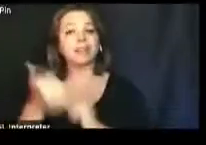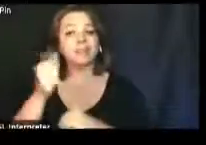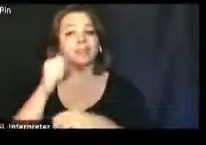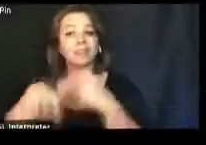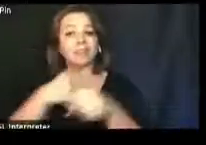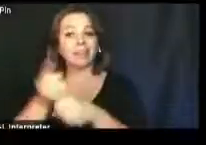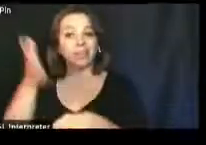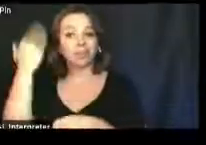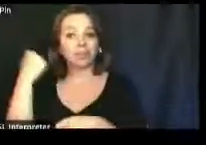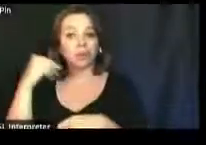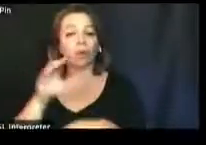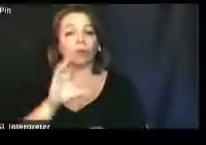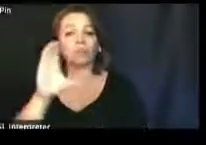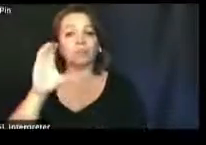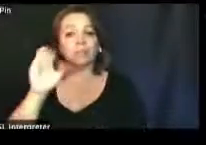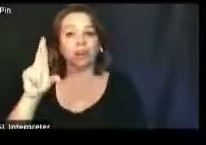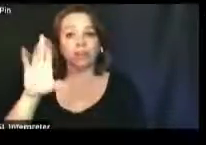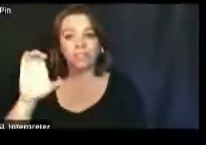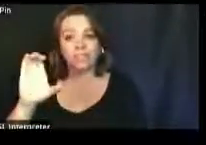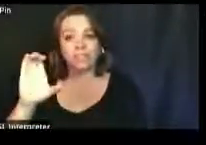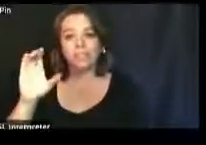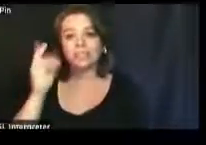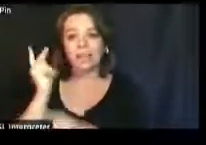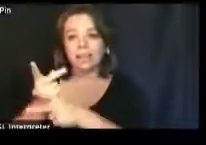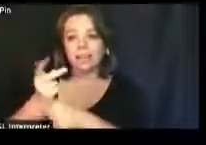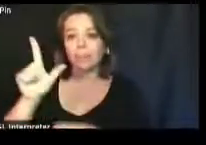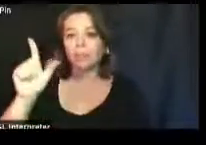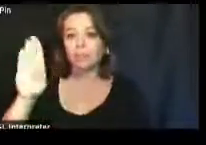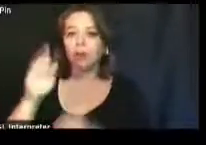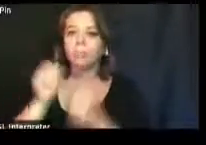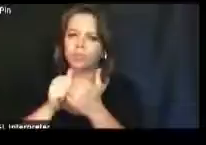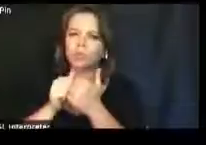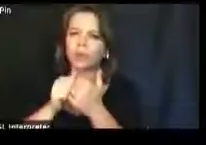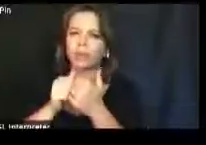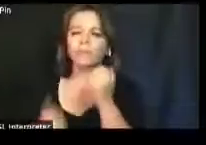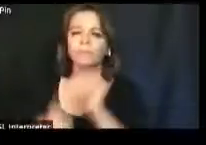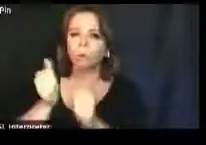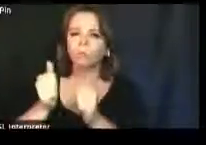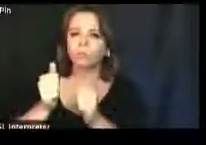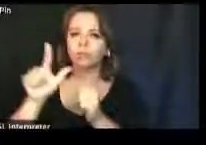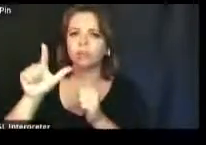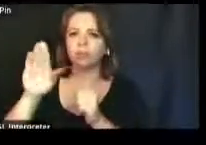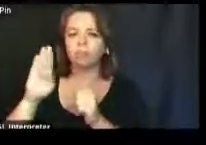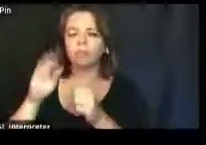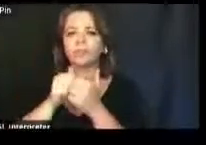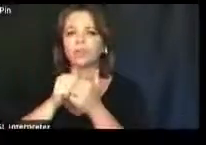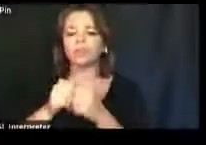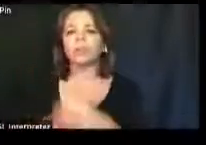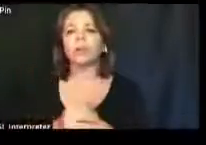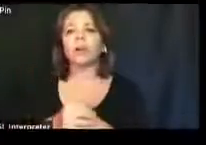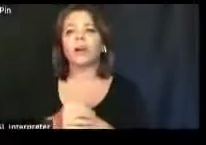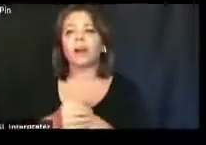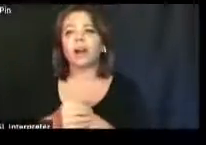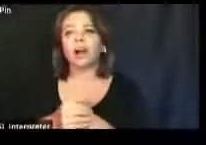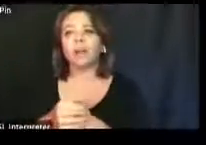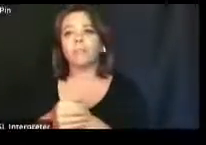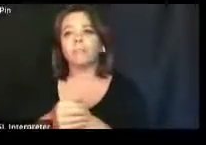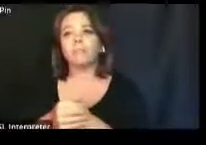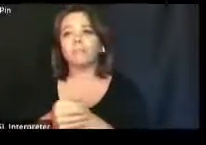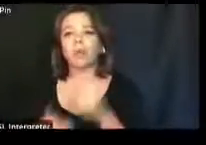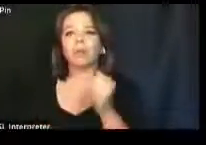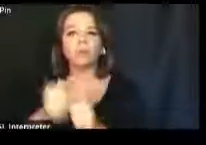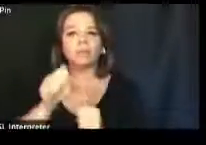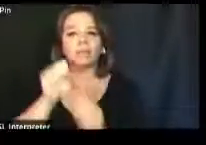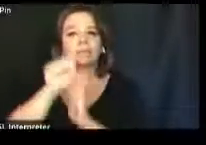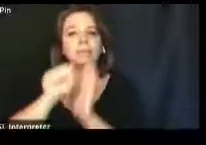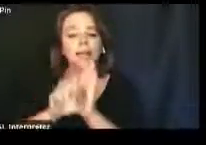lines that have kept Long Beach mostly together with a large majority of the city in predominant districts at the state and congressional levels. We would